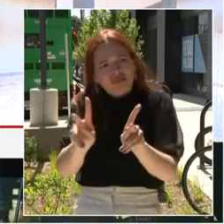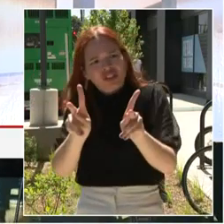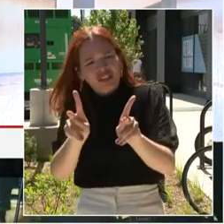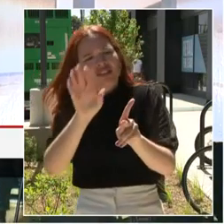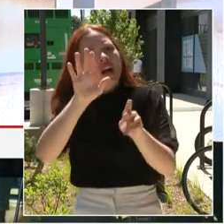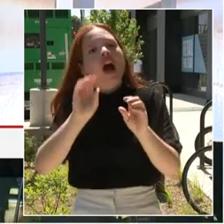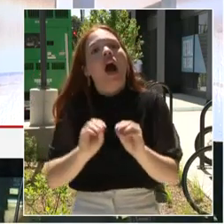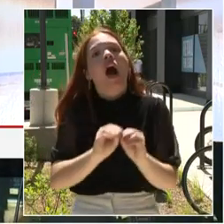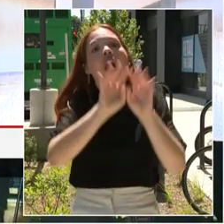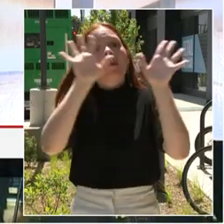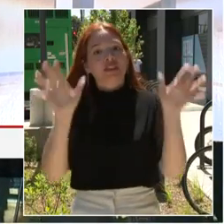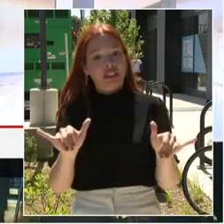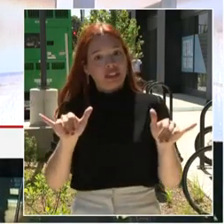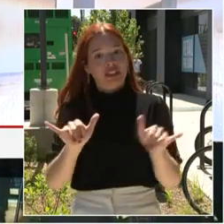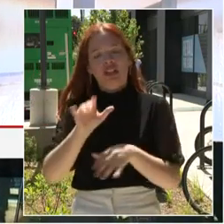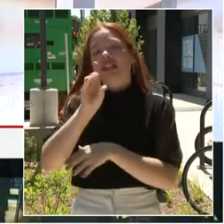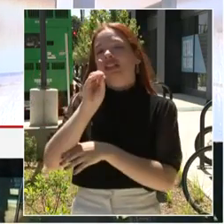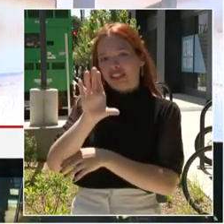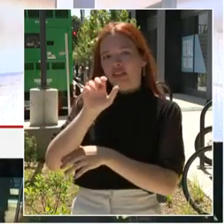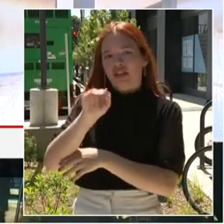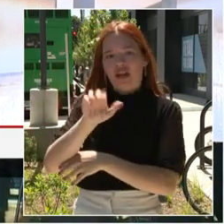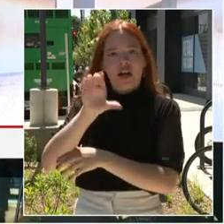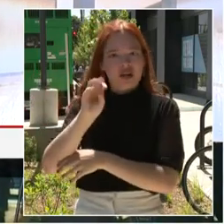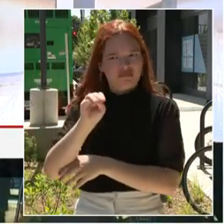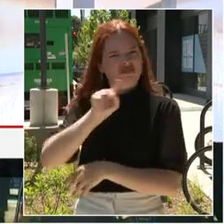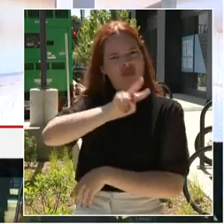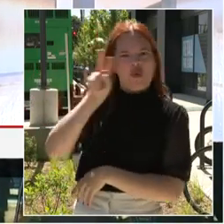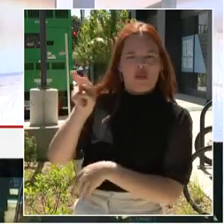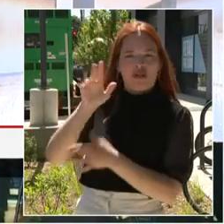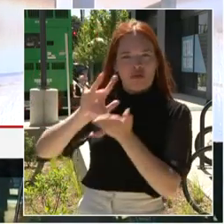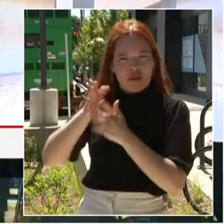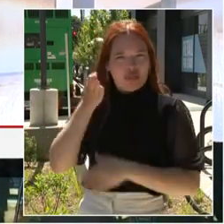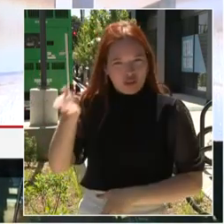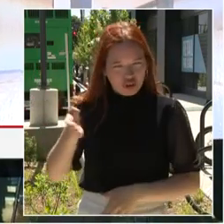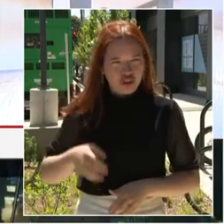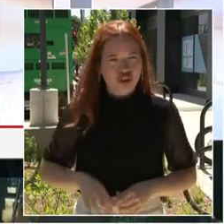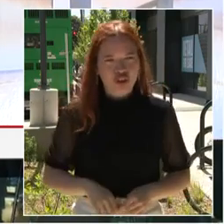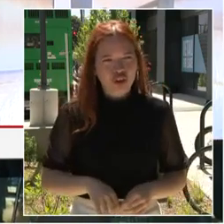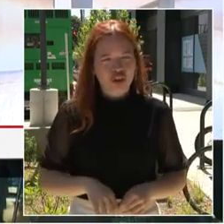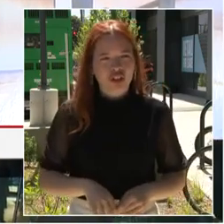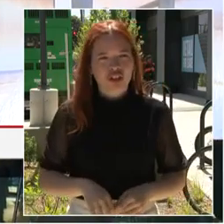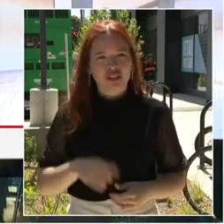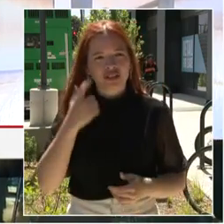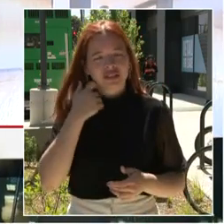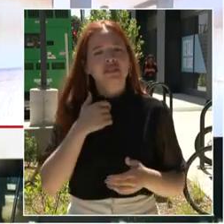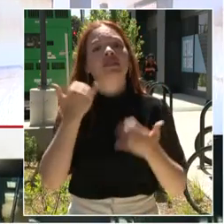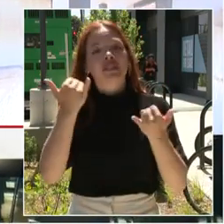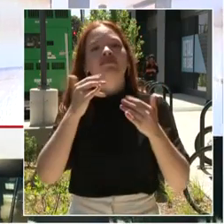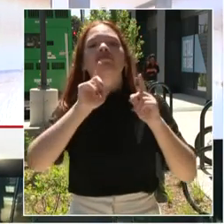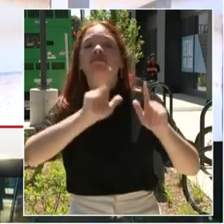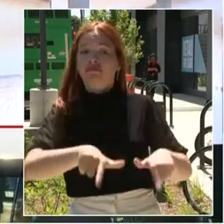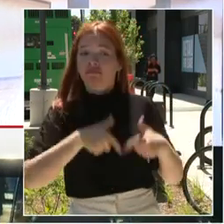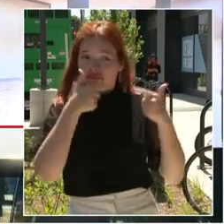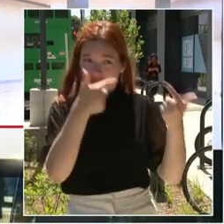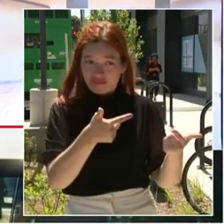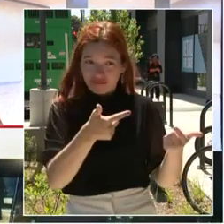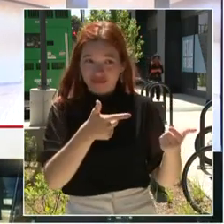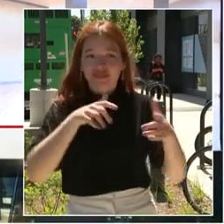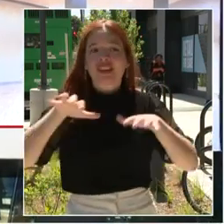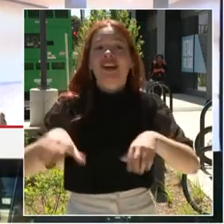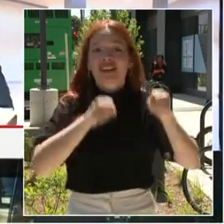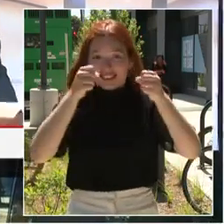obviouslydc.com. Now, it is my pleasure to introduce the Department of General Services Acting Director, Delano